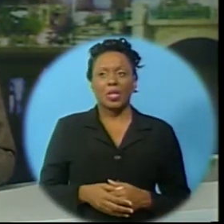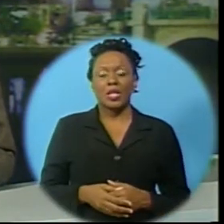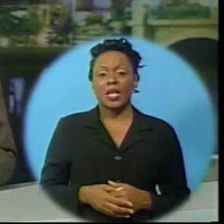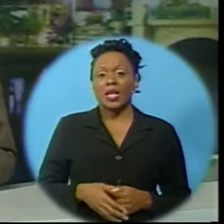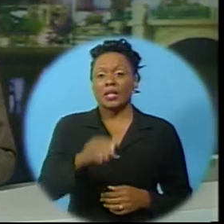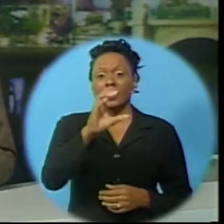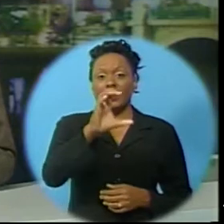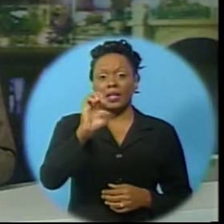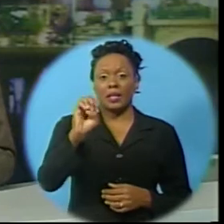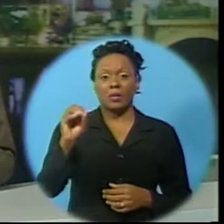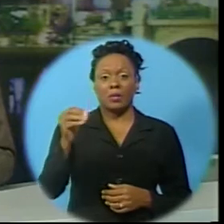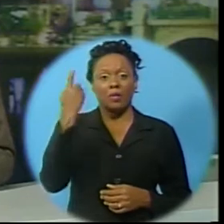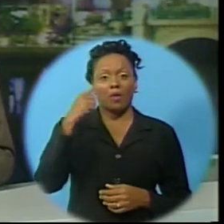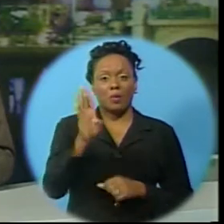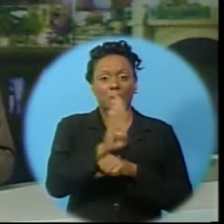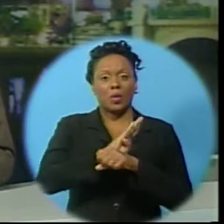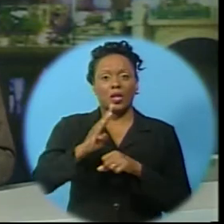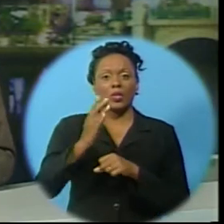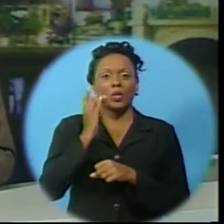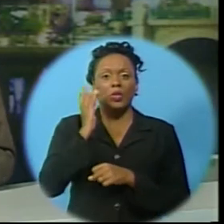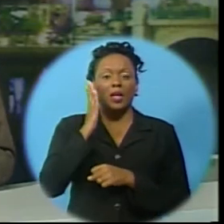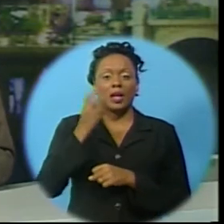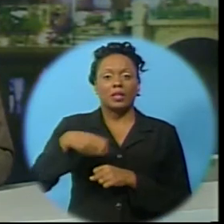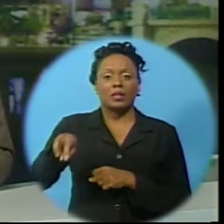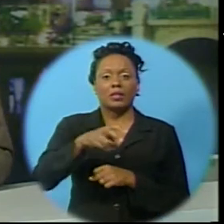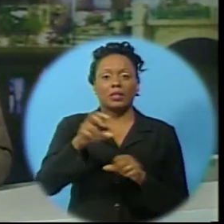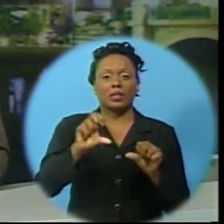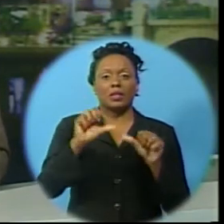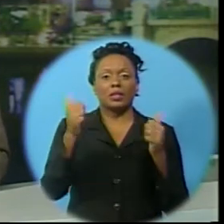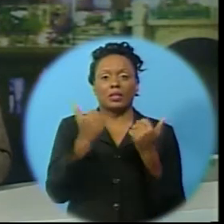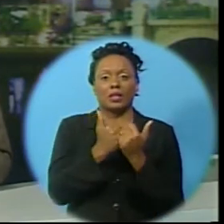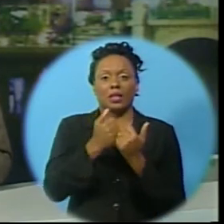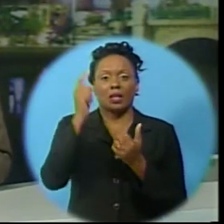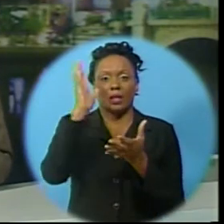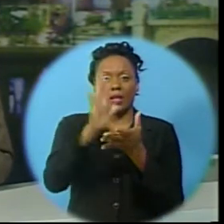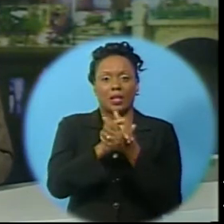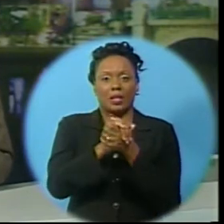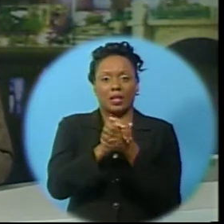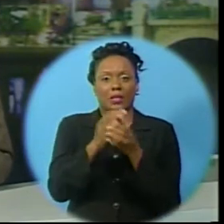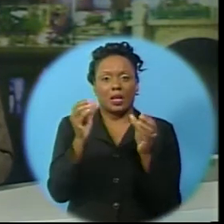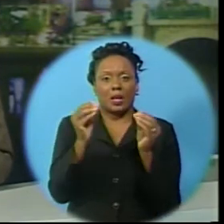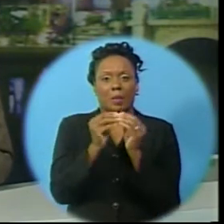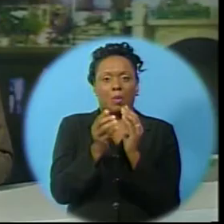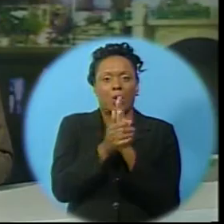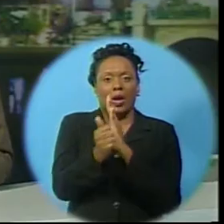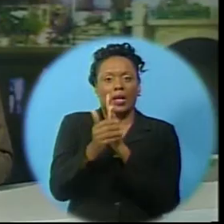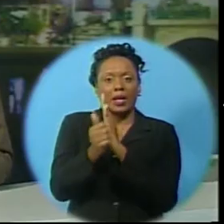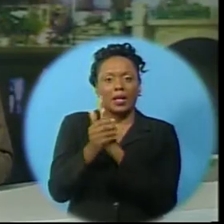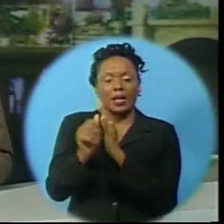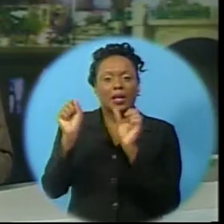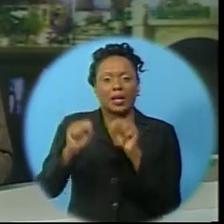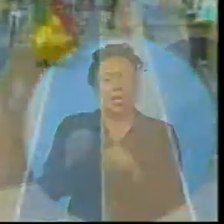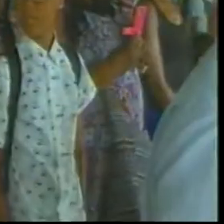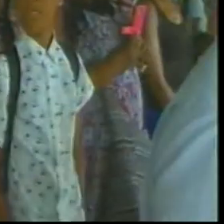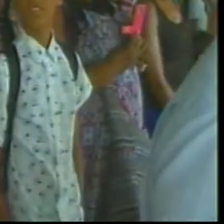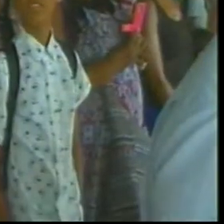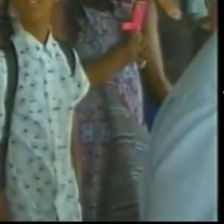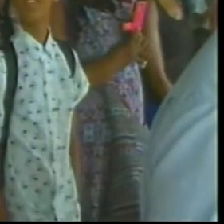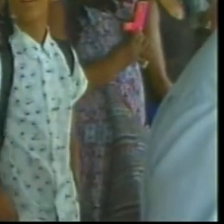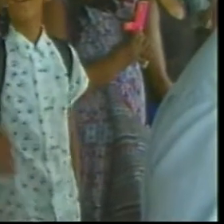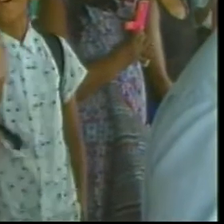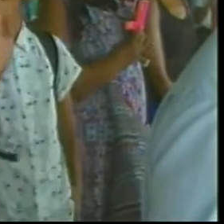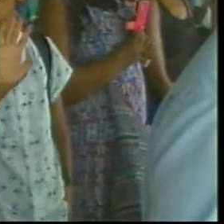Chief Executive Officer of the Barbados Hotel and Tourism Association, Sue Springer, believes more local talent can be used to generate